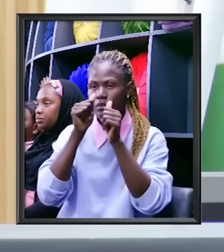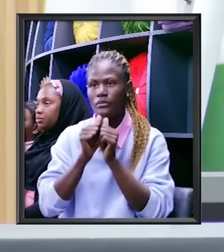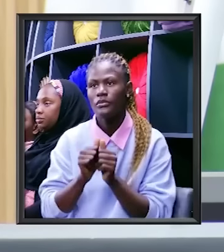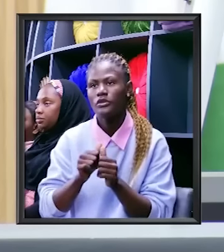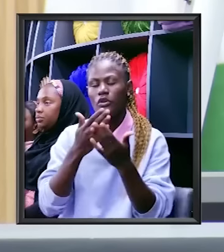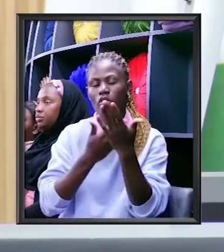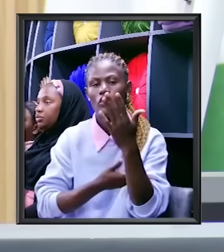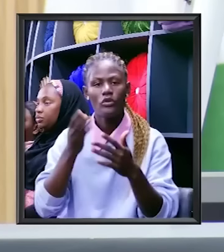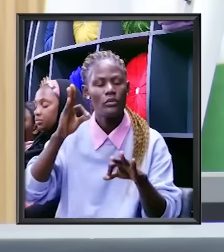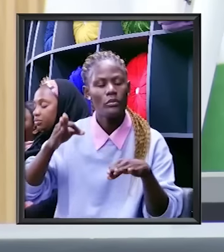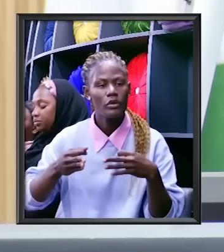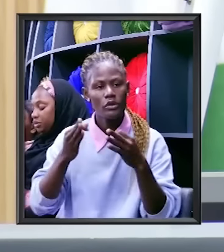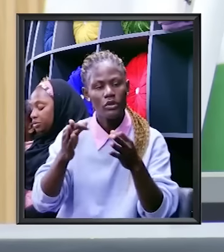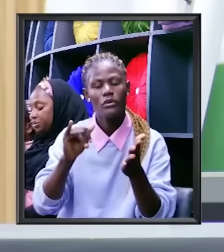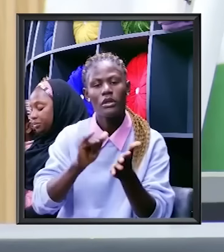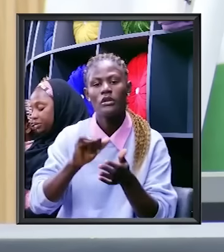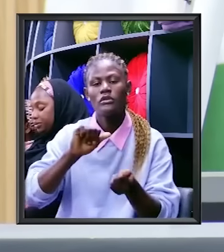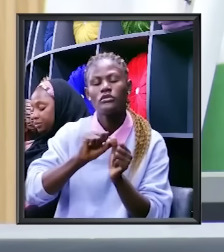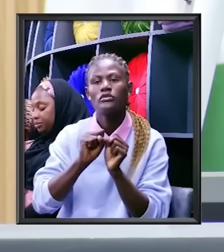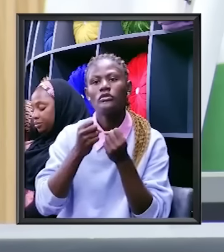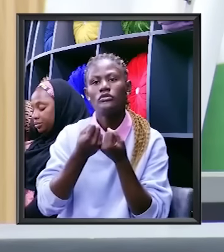go make way, solution go come.